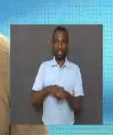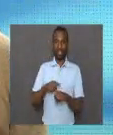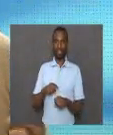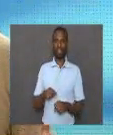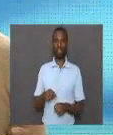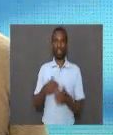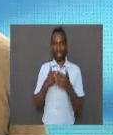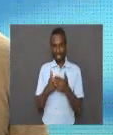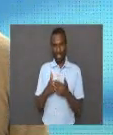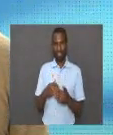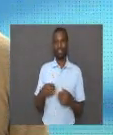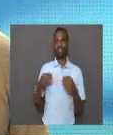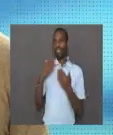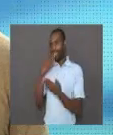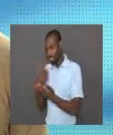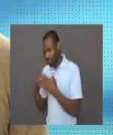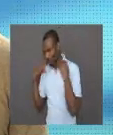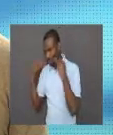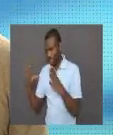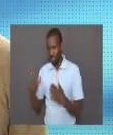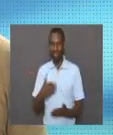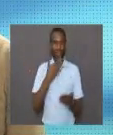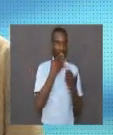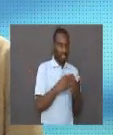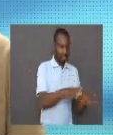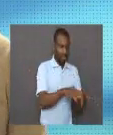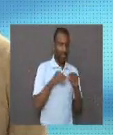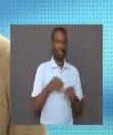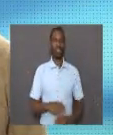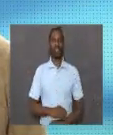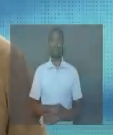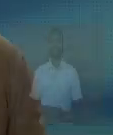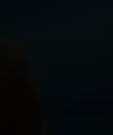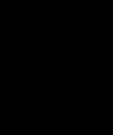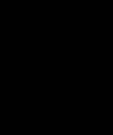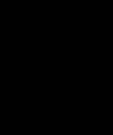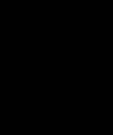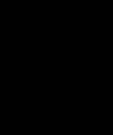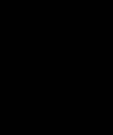Until next time, thank you, teacher. Thank you, students.